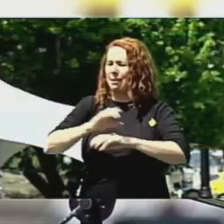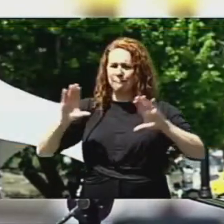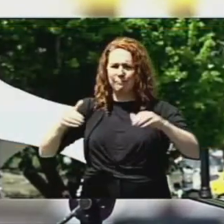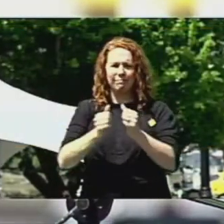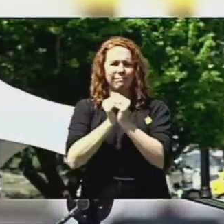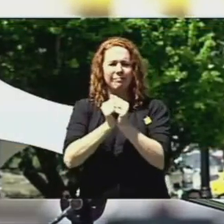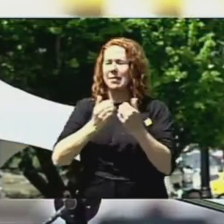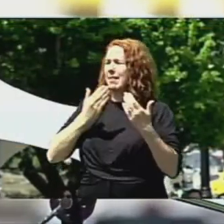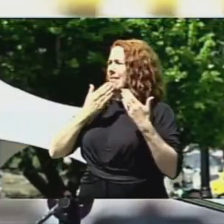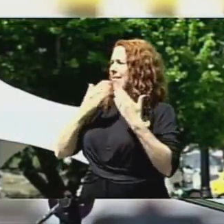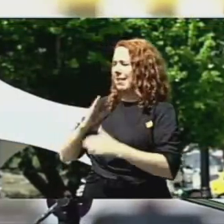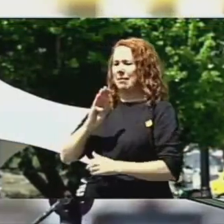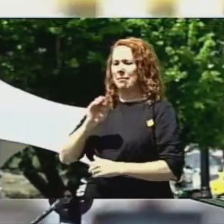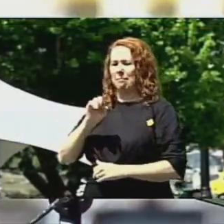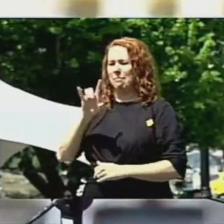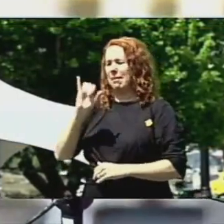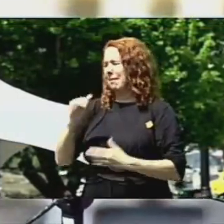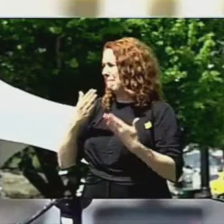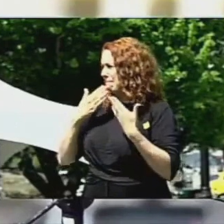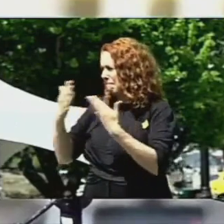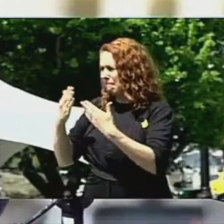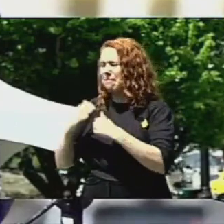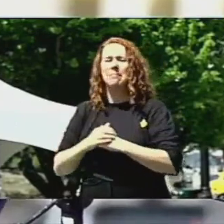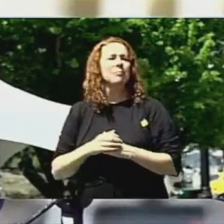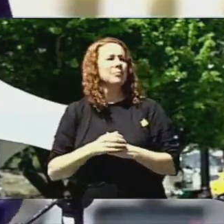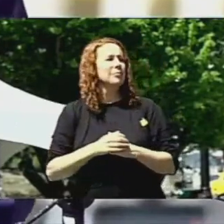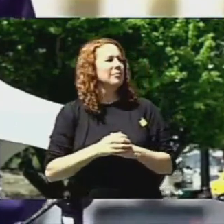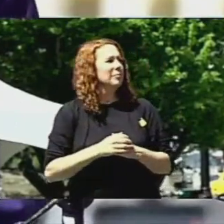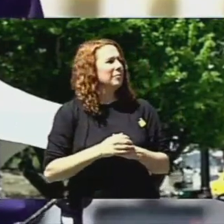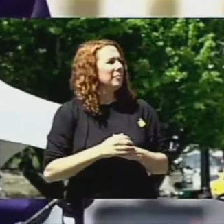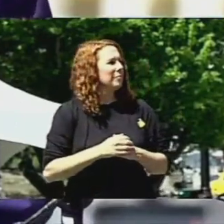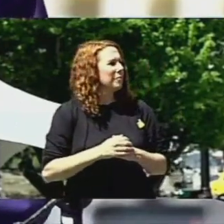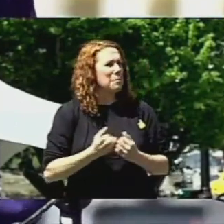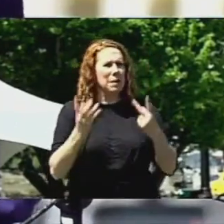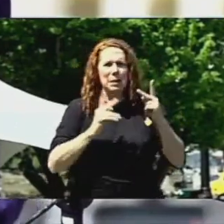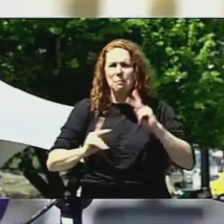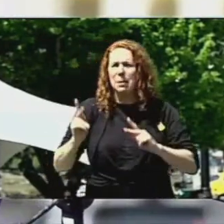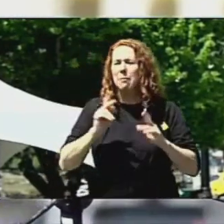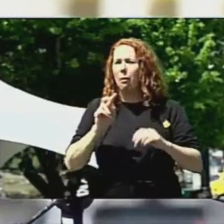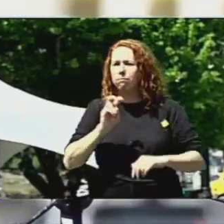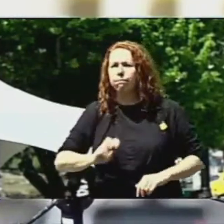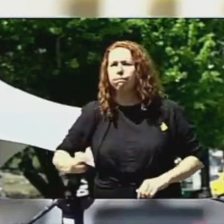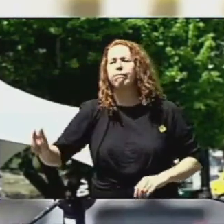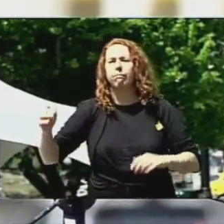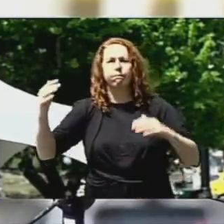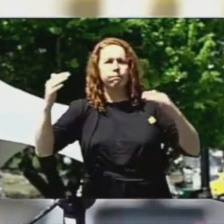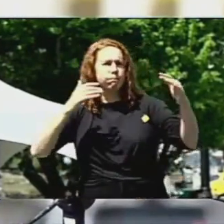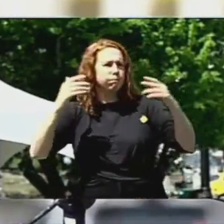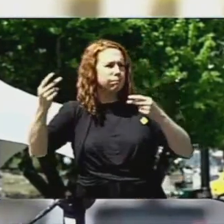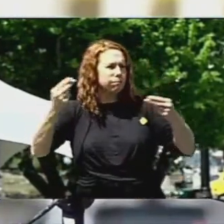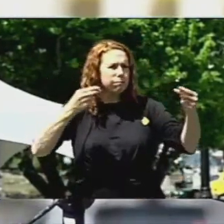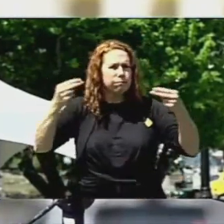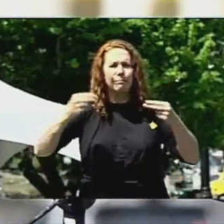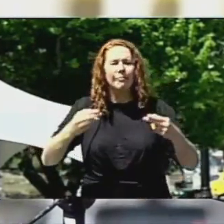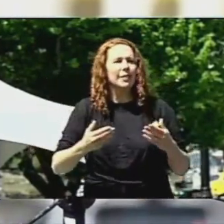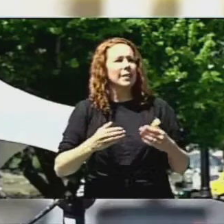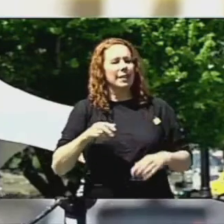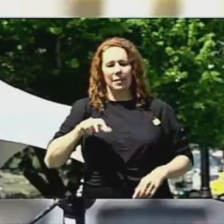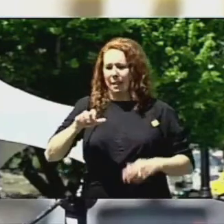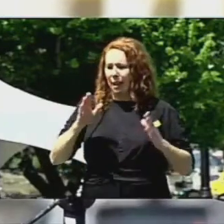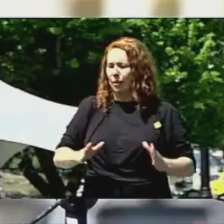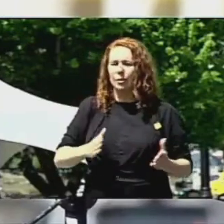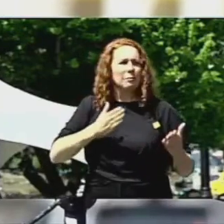and thank you to him for starting us in such a good way. I know there are so many people who traveled so far to be here today. I want to acknowledge the